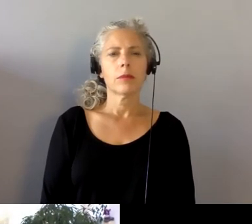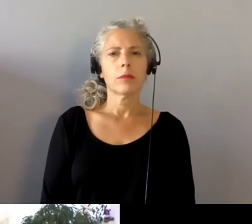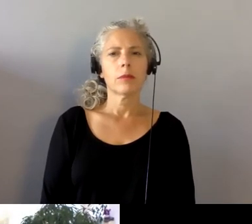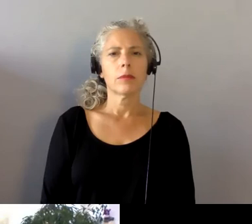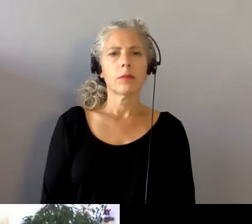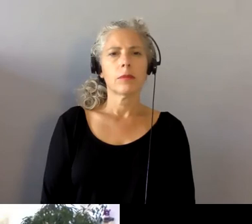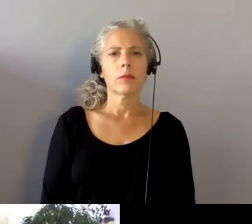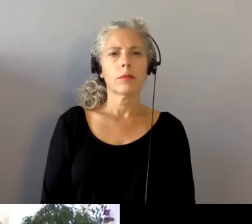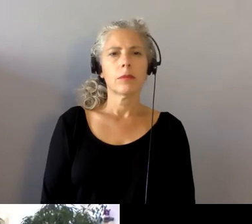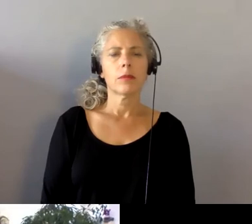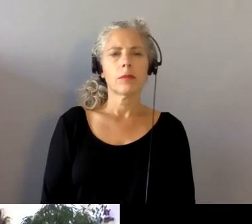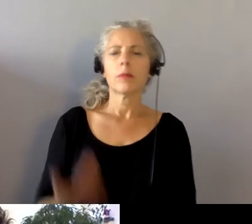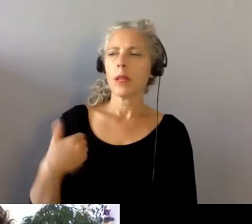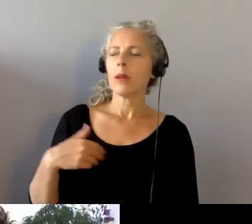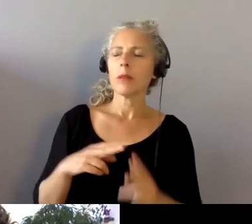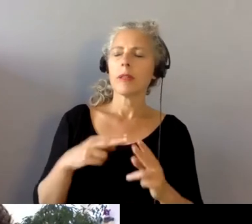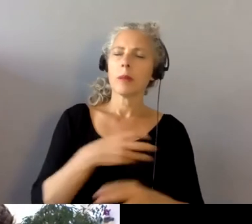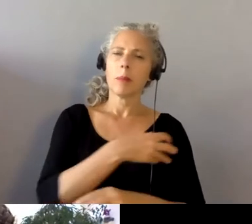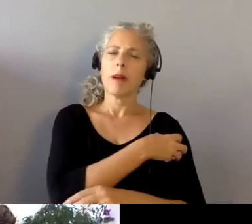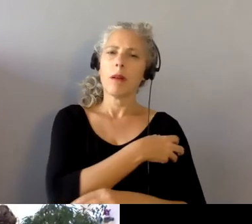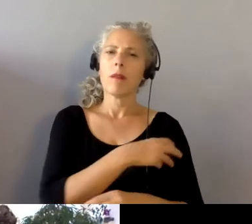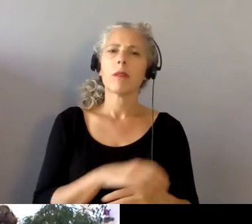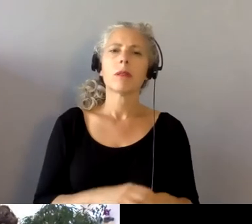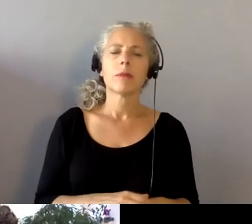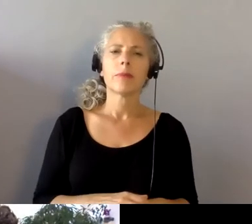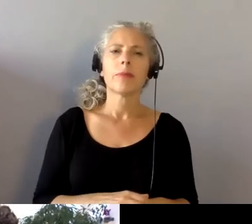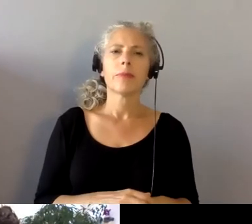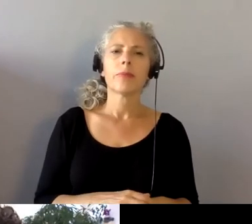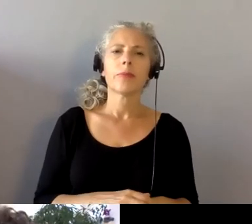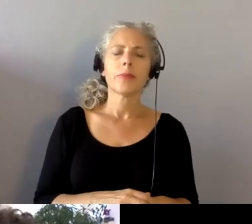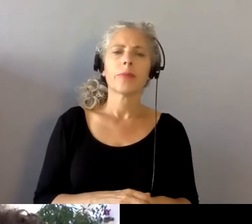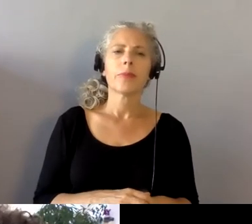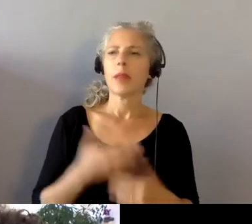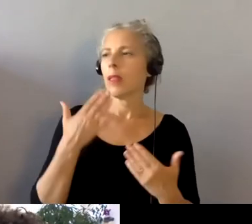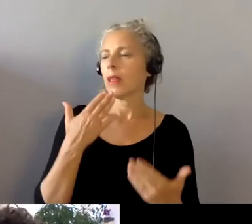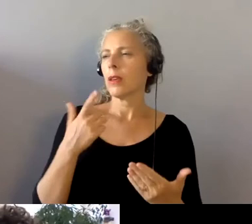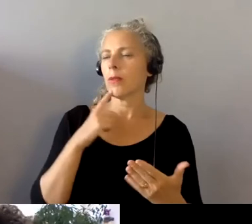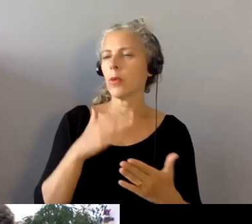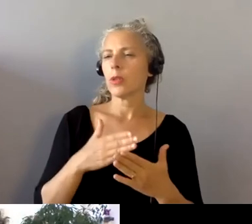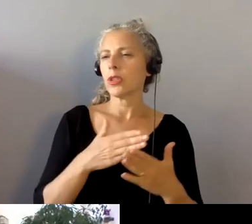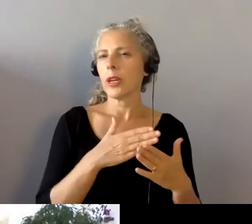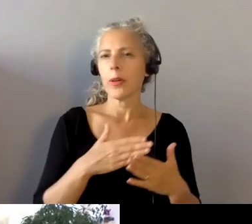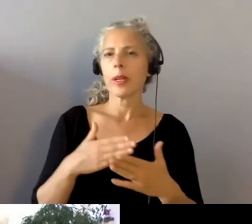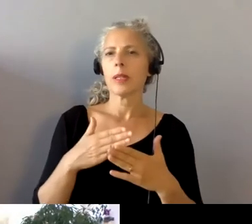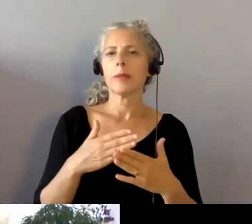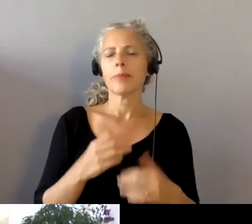No, that was really powerful. And there was one, all of that, thank you for sharing. And